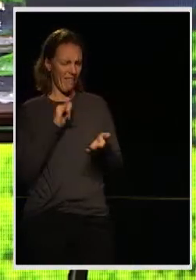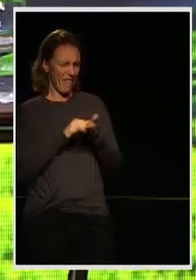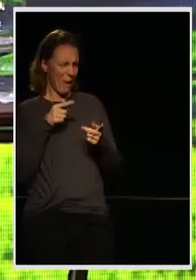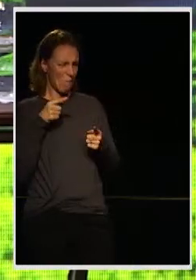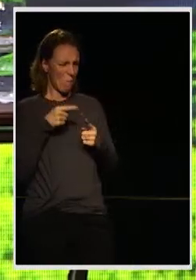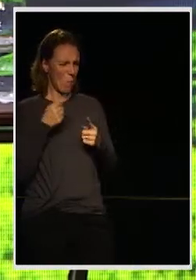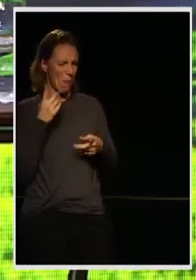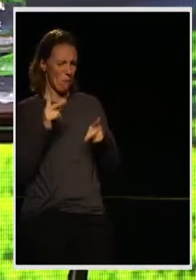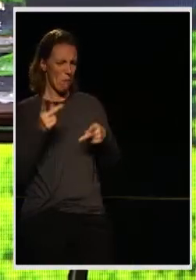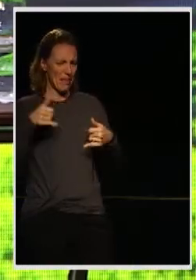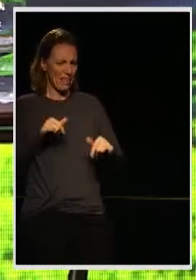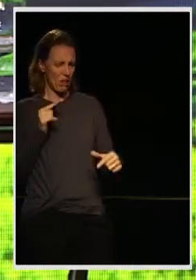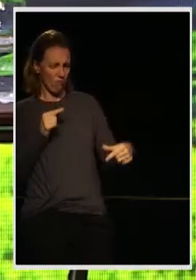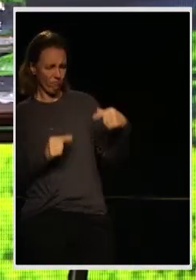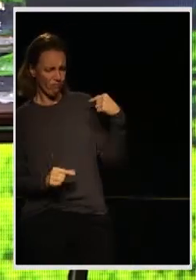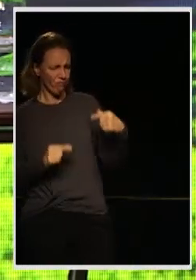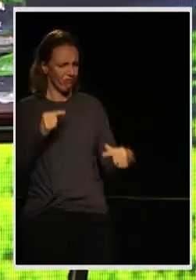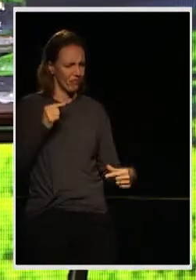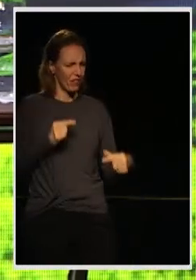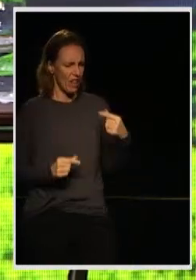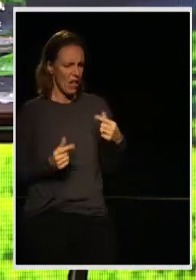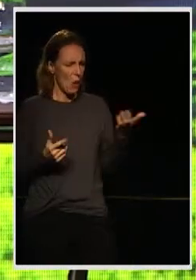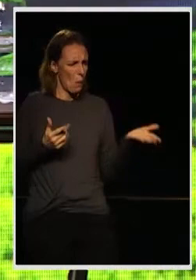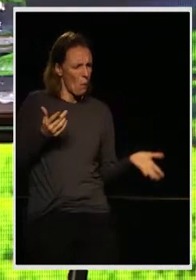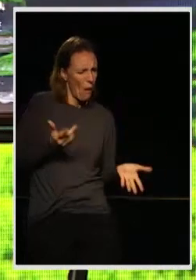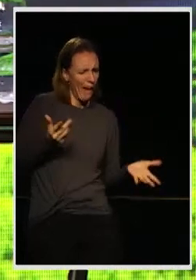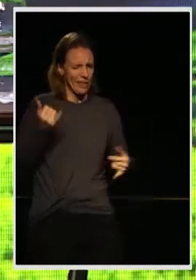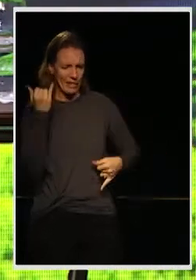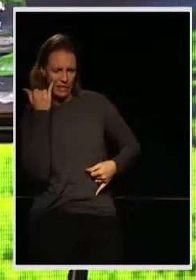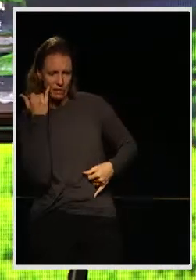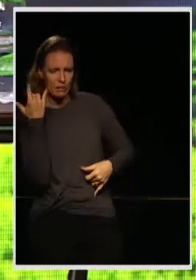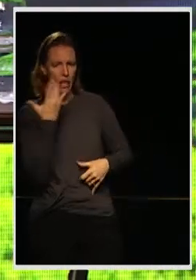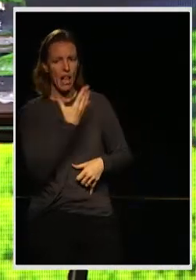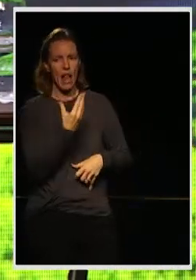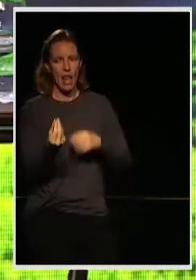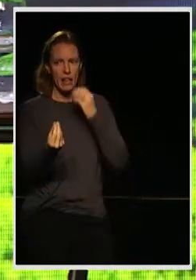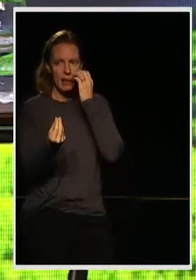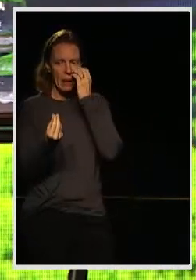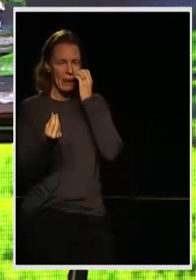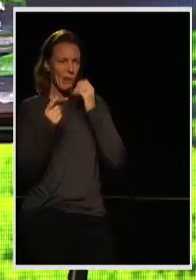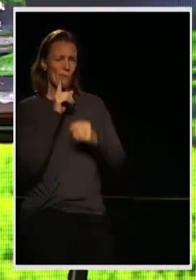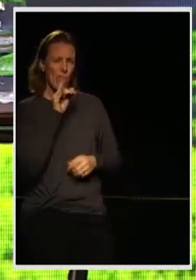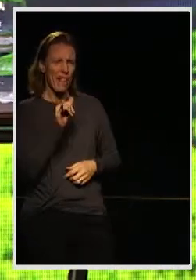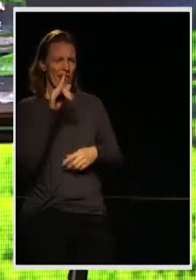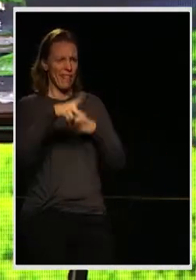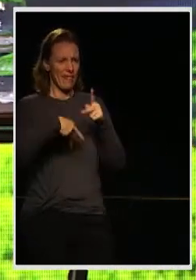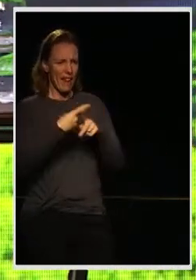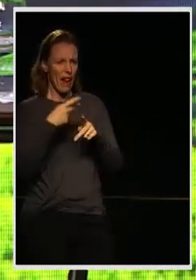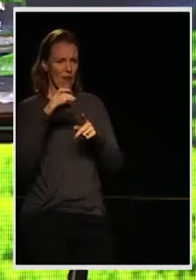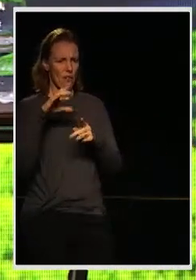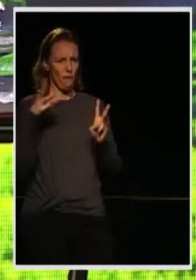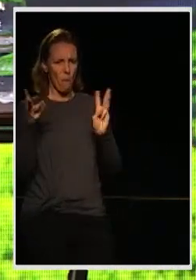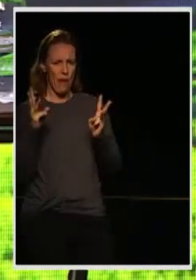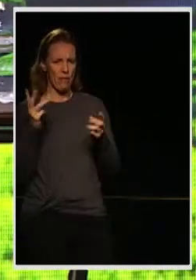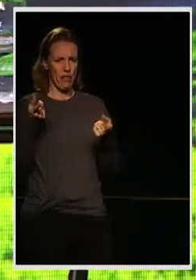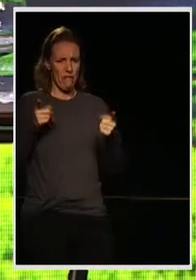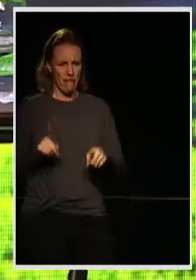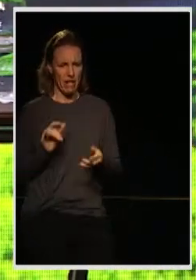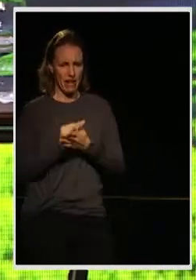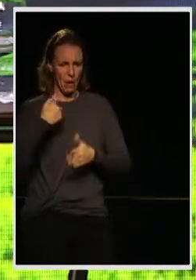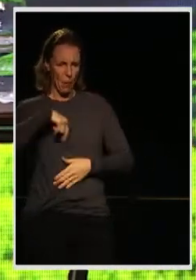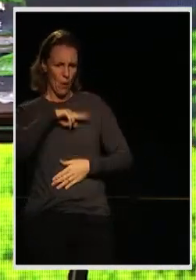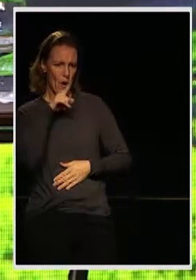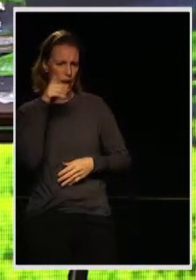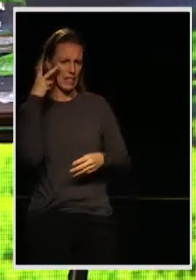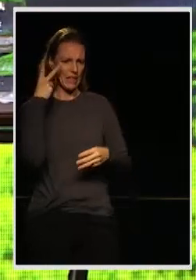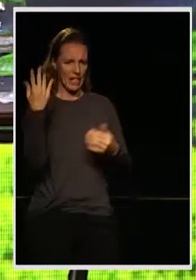still debating a lot of what's and ifs, and really the kind of weather and events that we're seeing now, we really